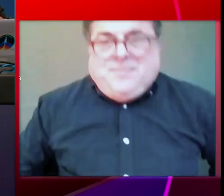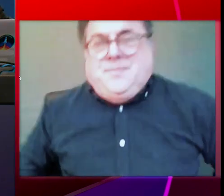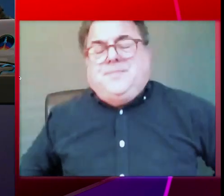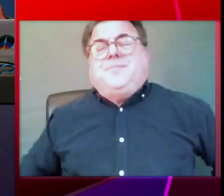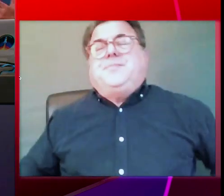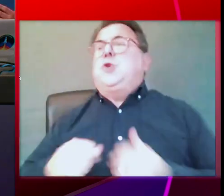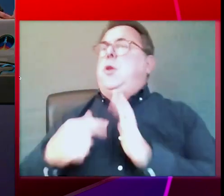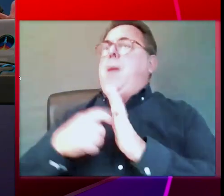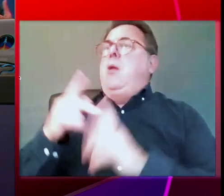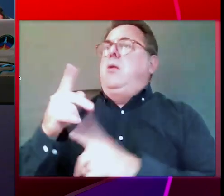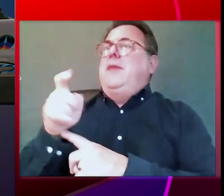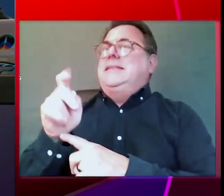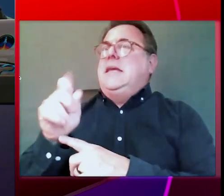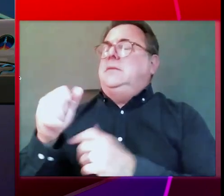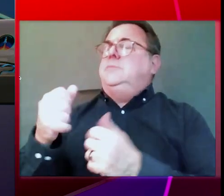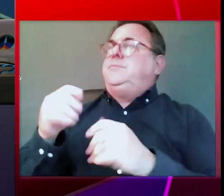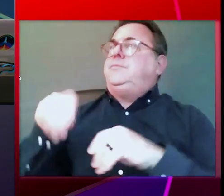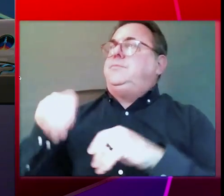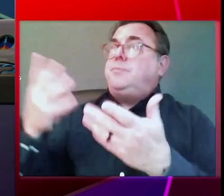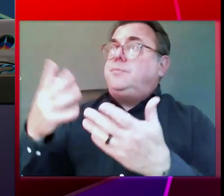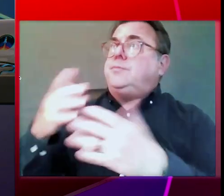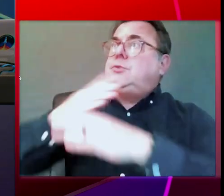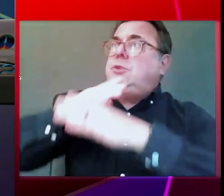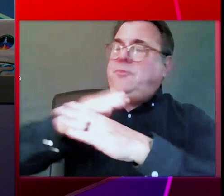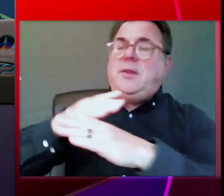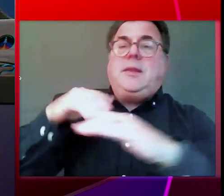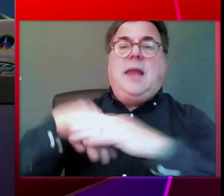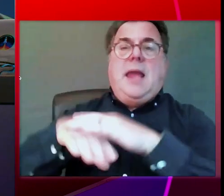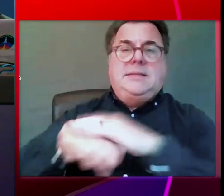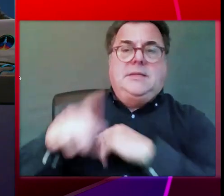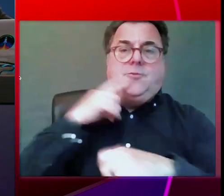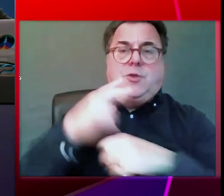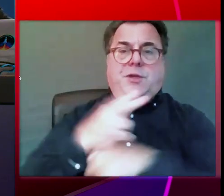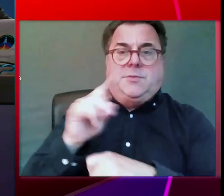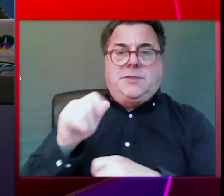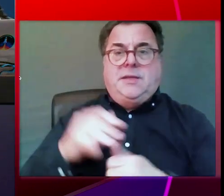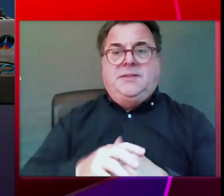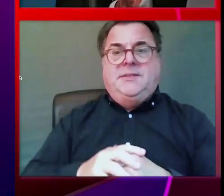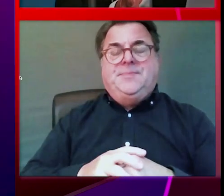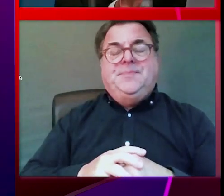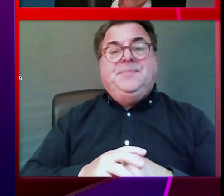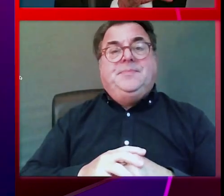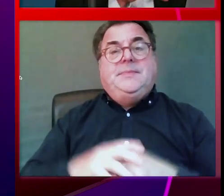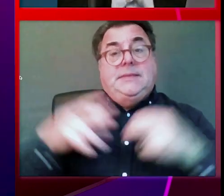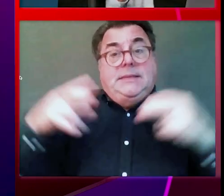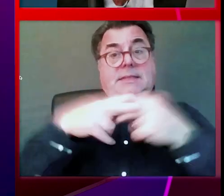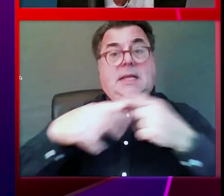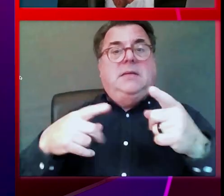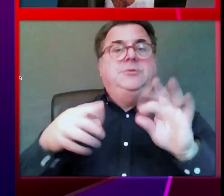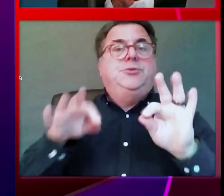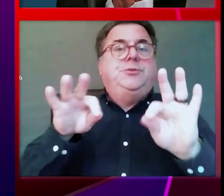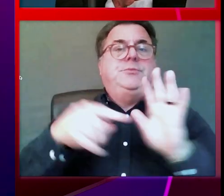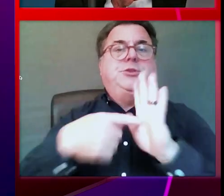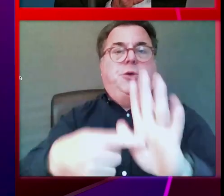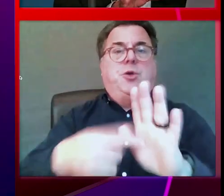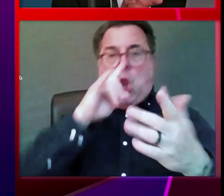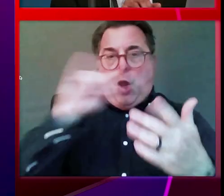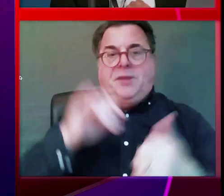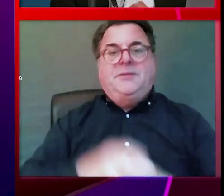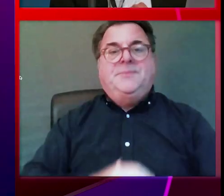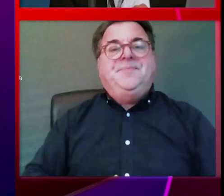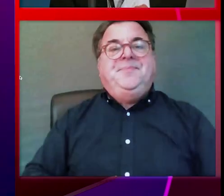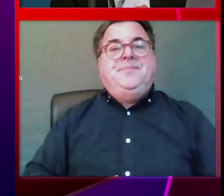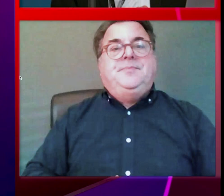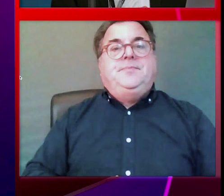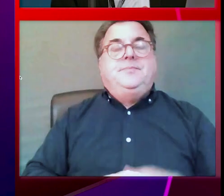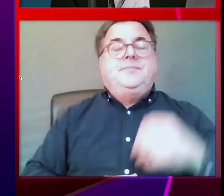the access and deny the access. Okay. On the customer data center. So right. on this slide, this is just to give you a visual explanation of what's going on.